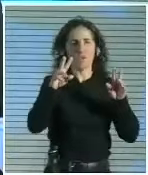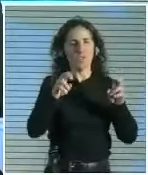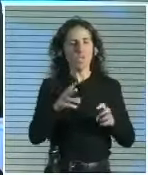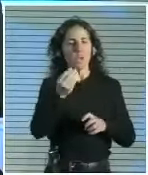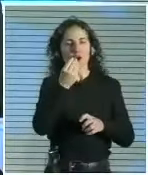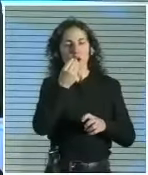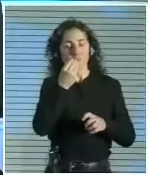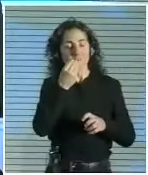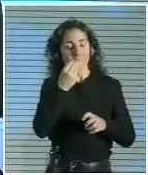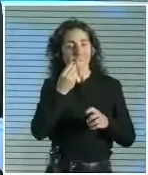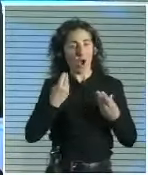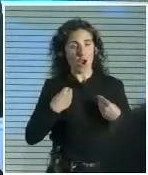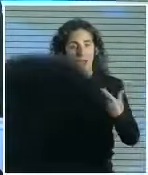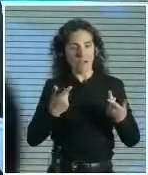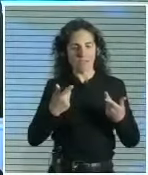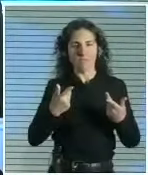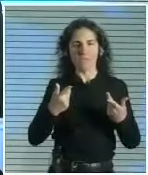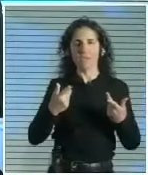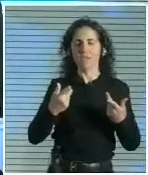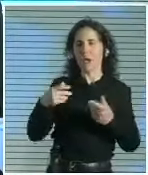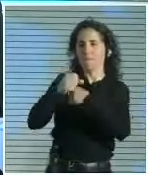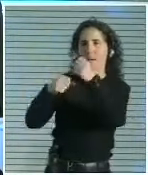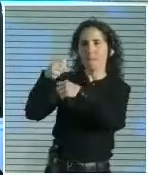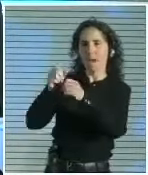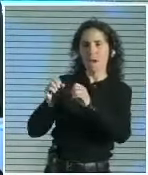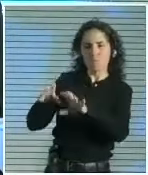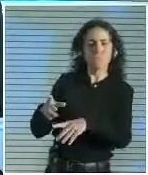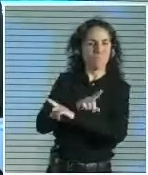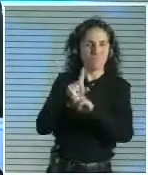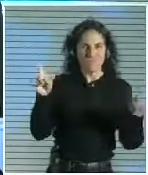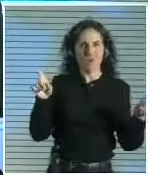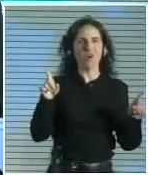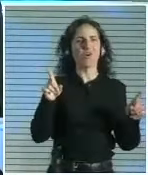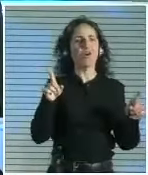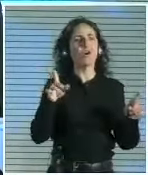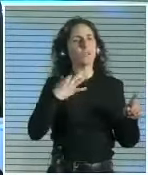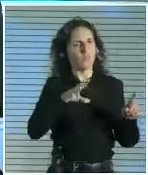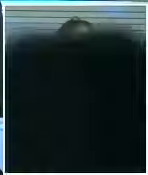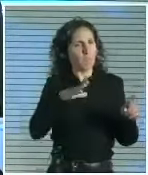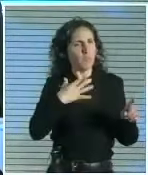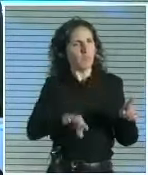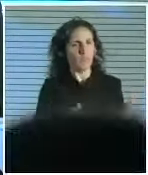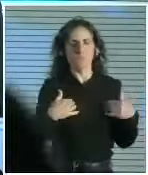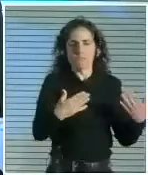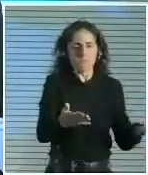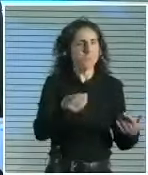like this. So in fact, if destinations don't move quickly to secure their food system or make